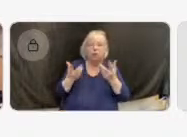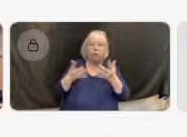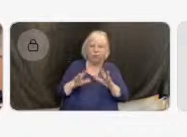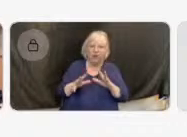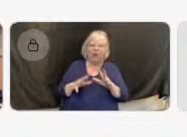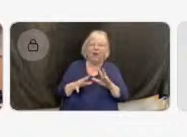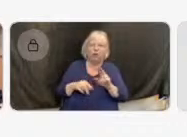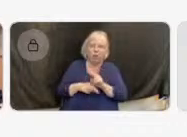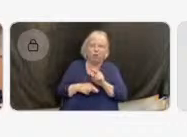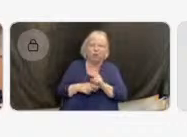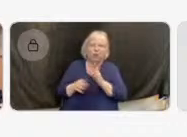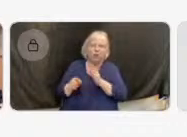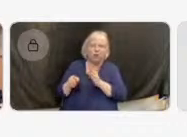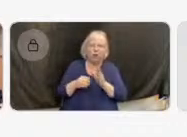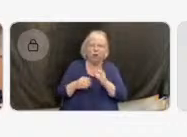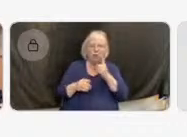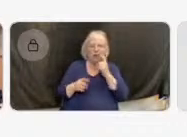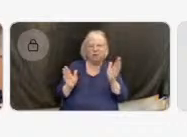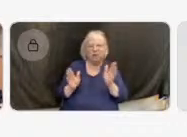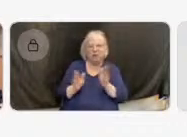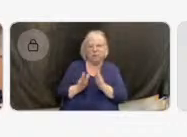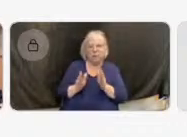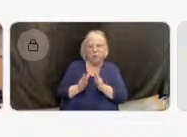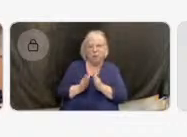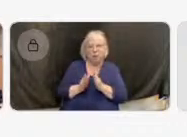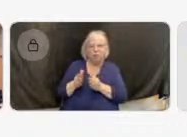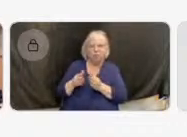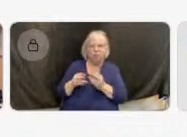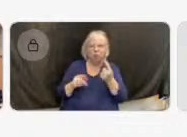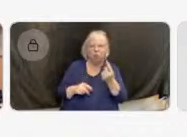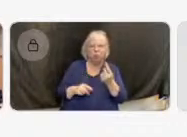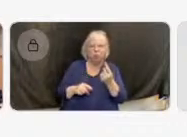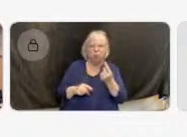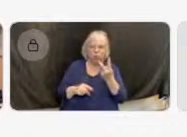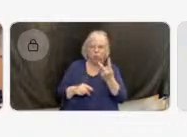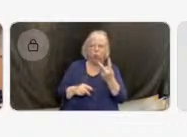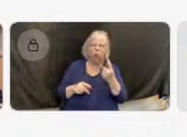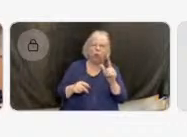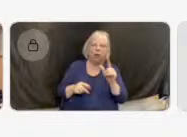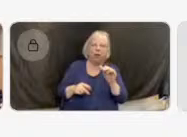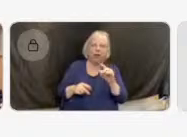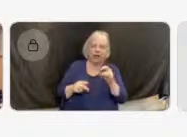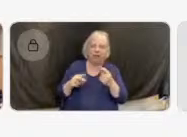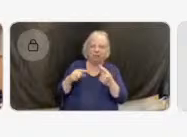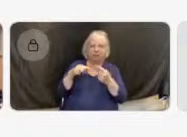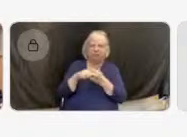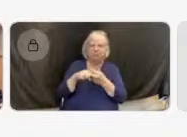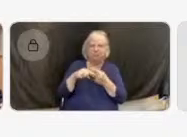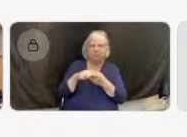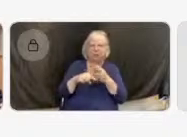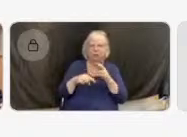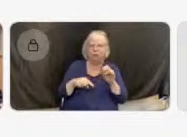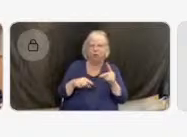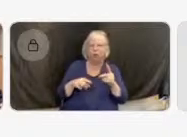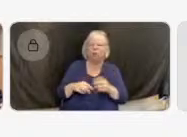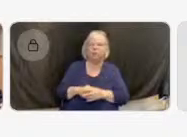road, given the small size of a 2-lane road. Next slide, please.